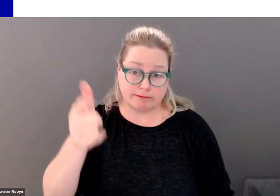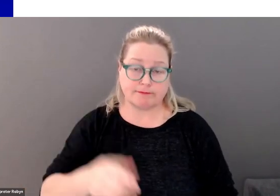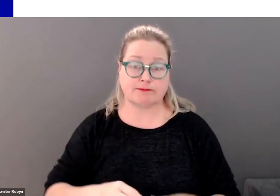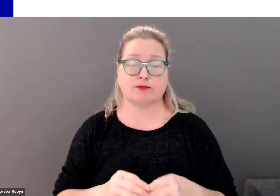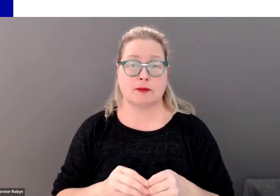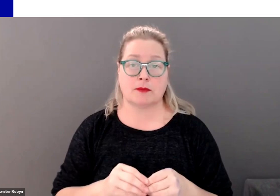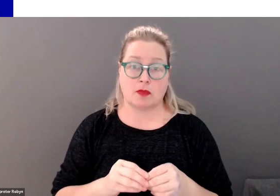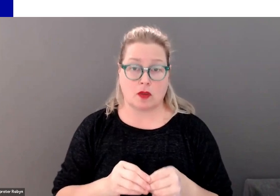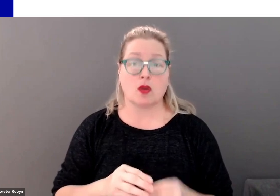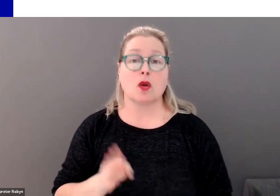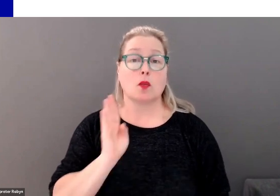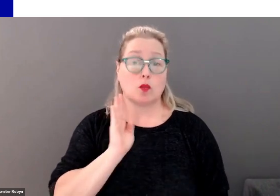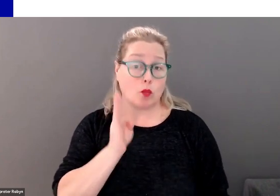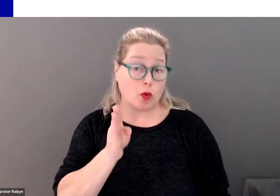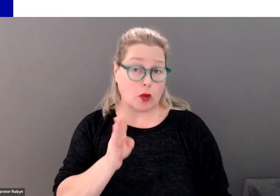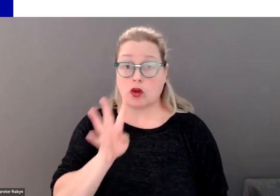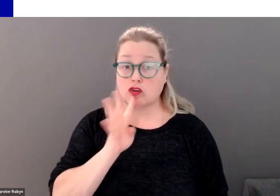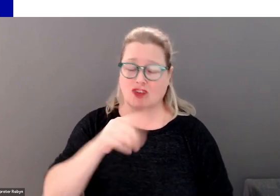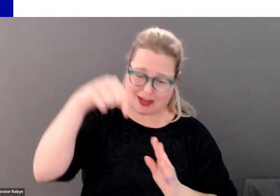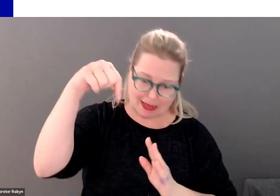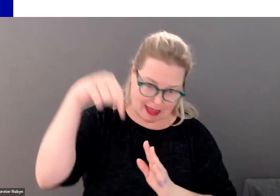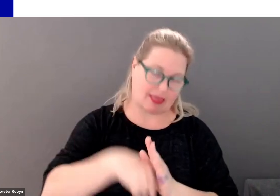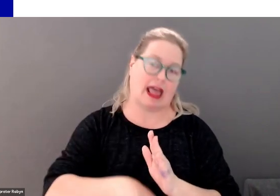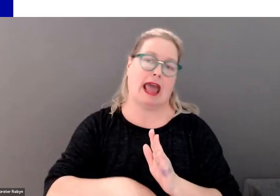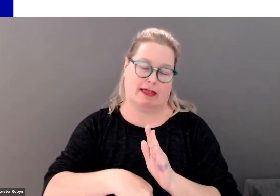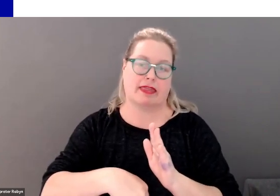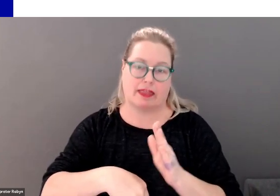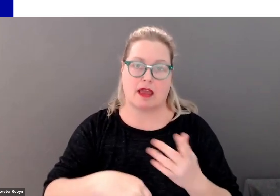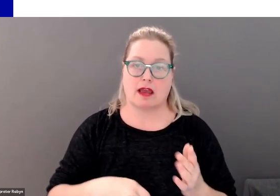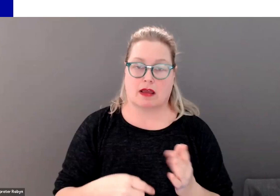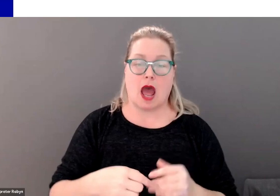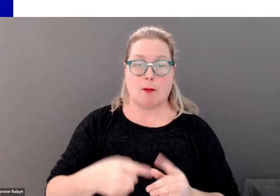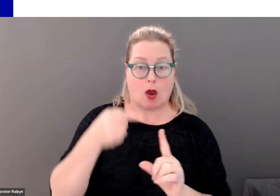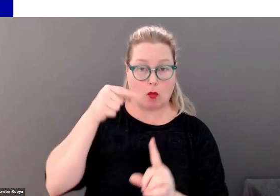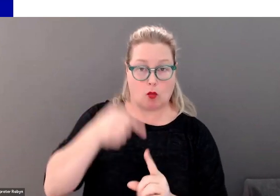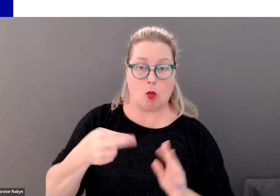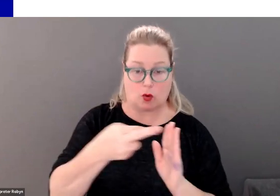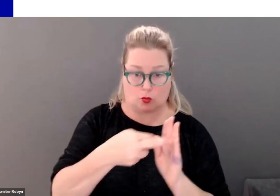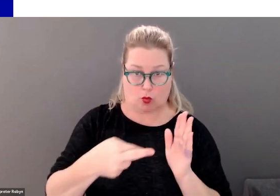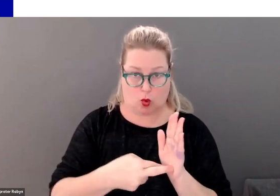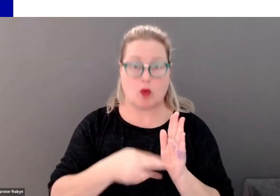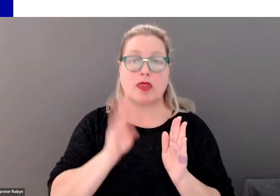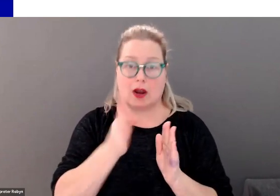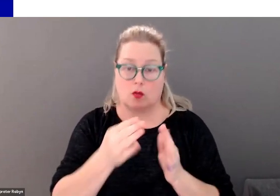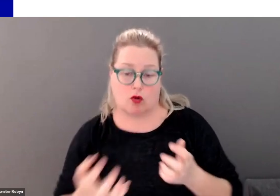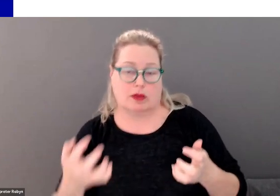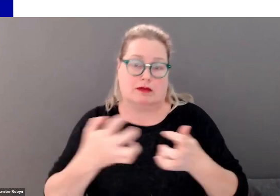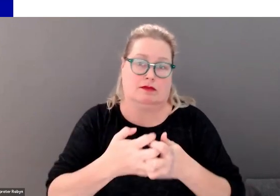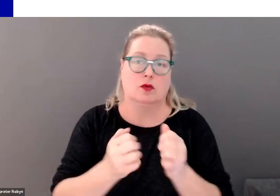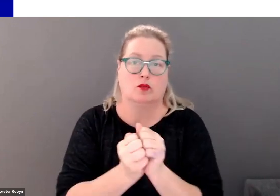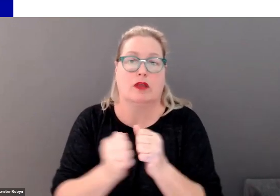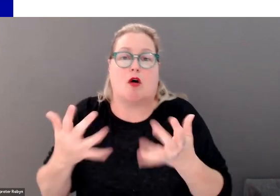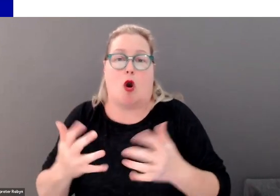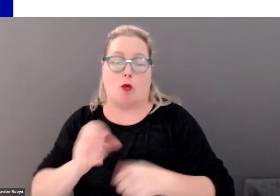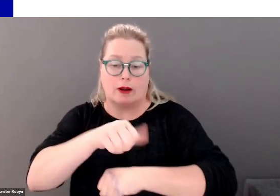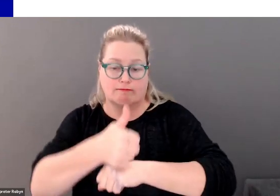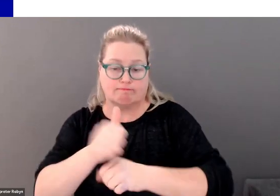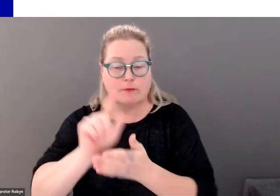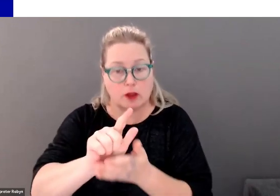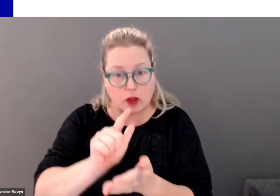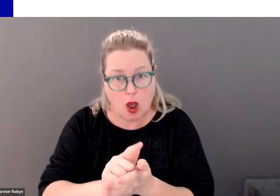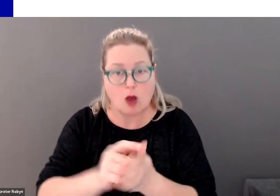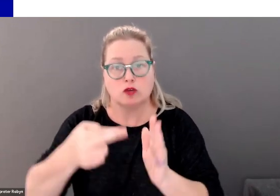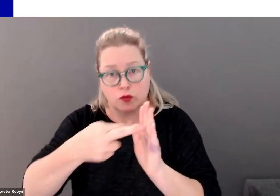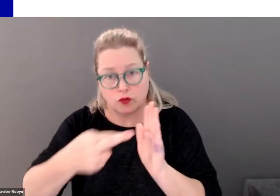are provisions that we've included in this rule to be consistent with other existing laws and regulations, particularly the Americans